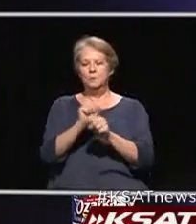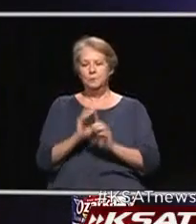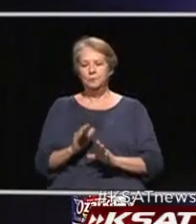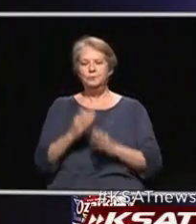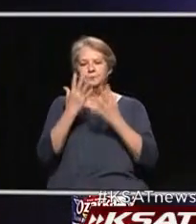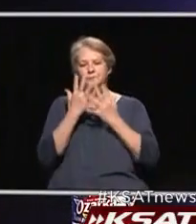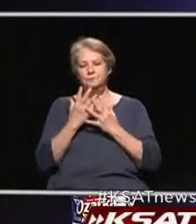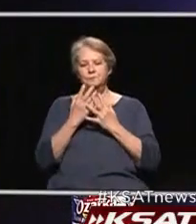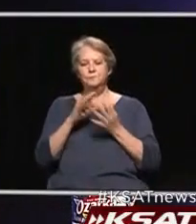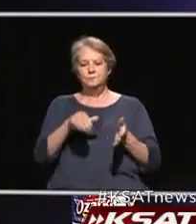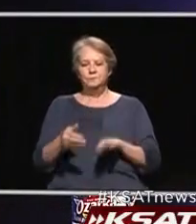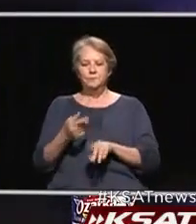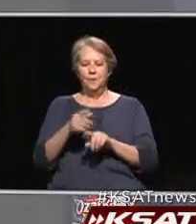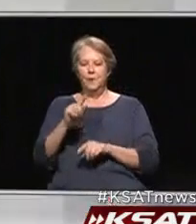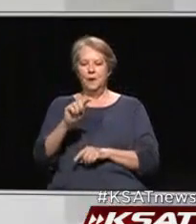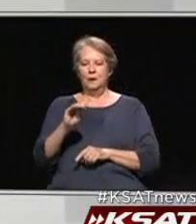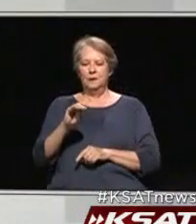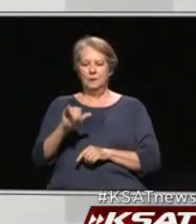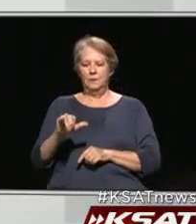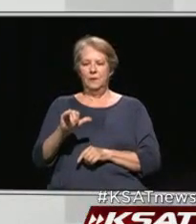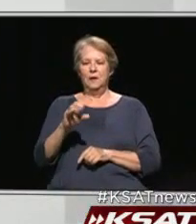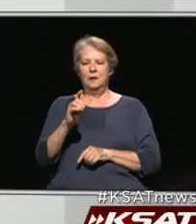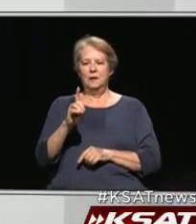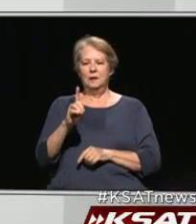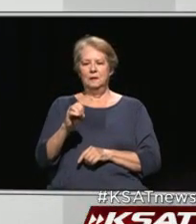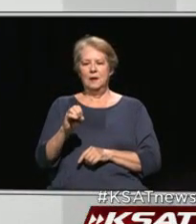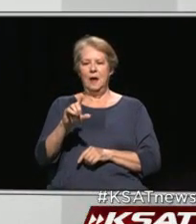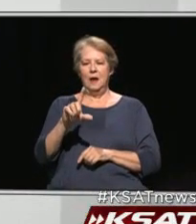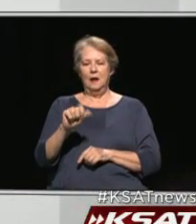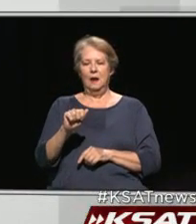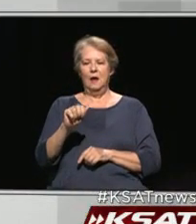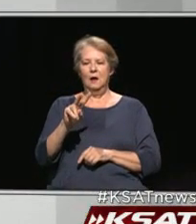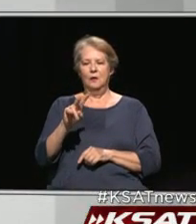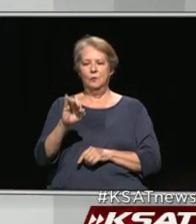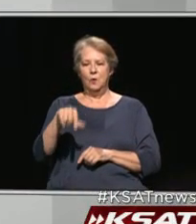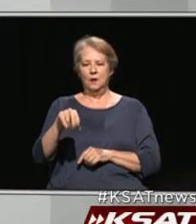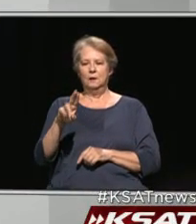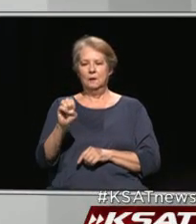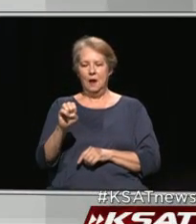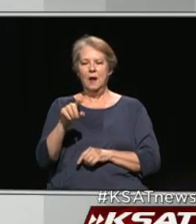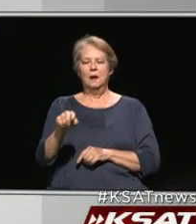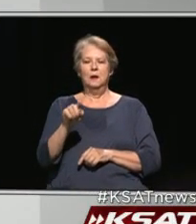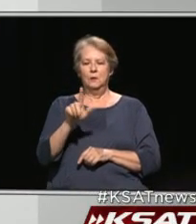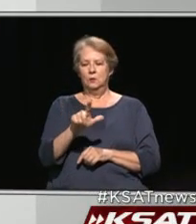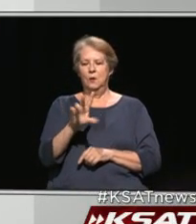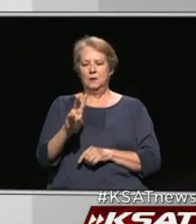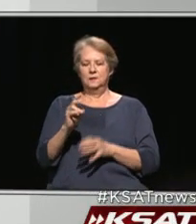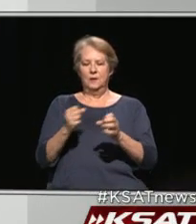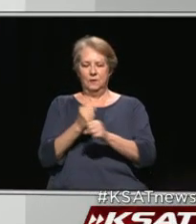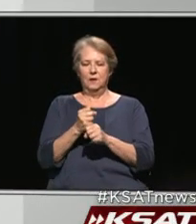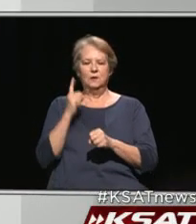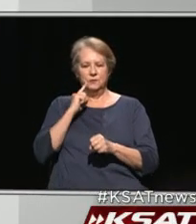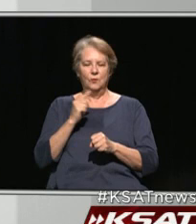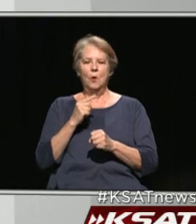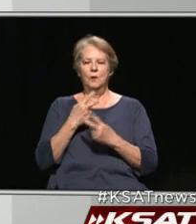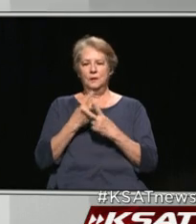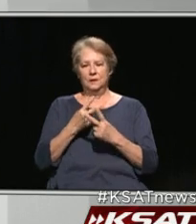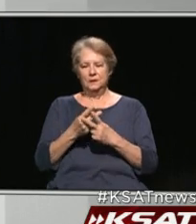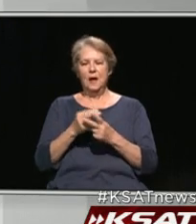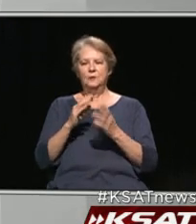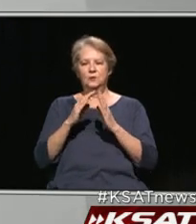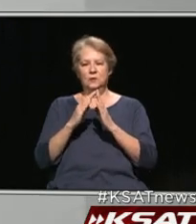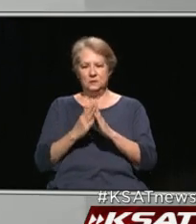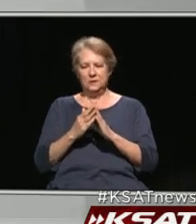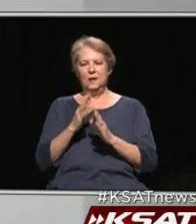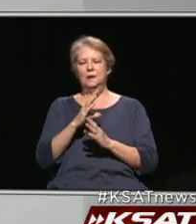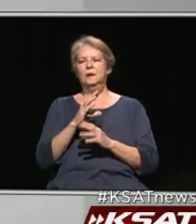the death of Timothy De La Fuente. He was a 27-year veteran of the detention center and a deputy. He